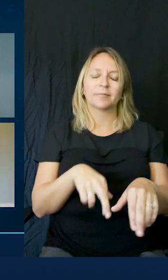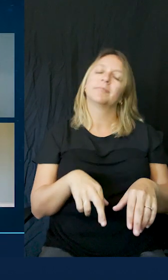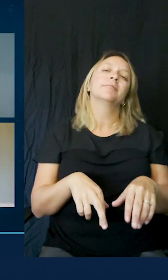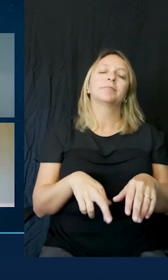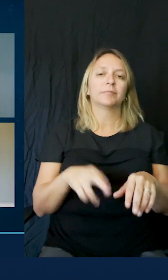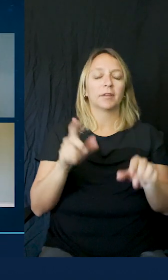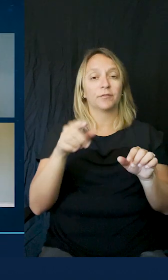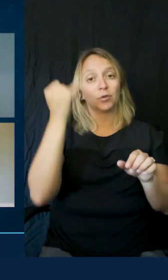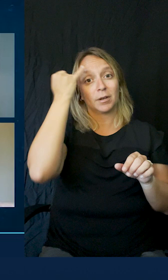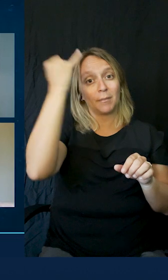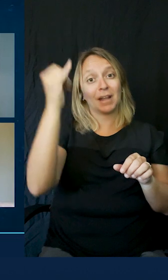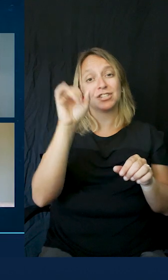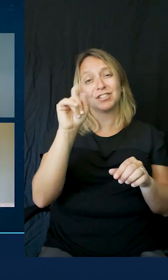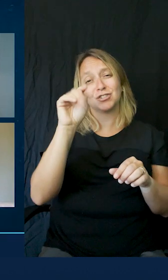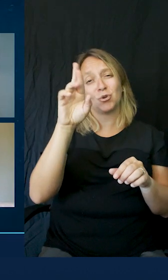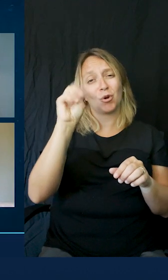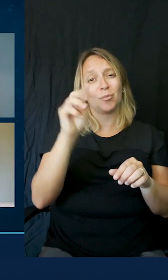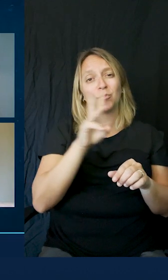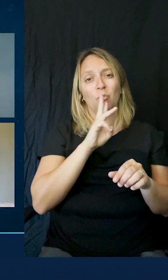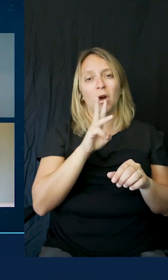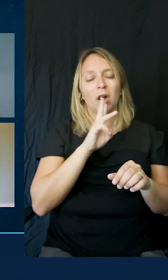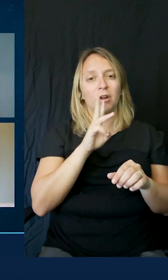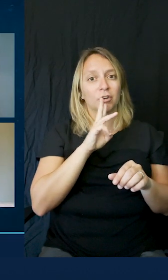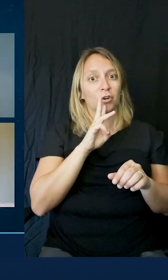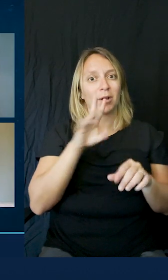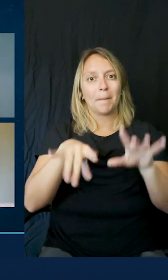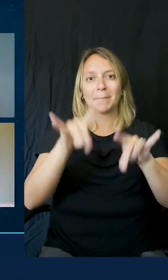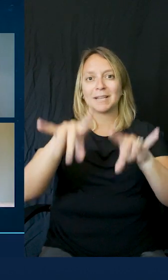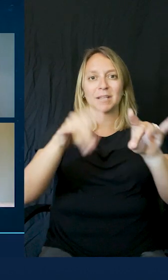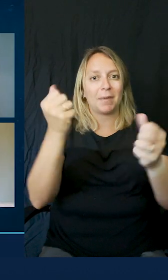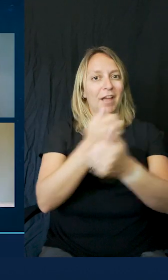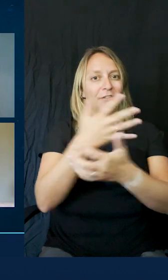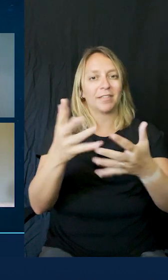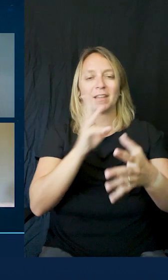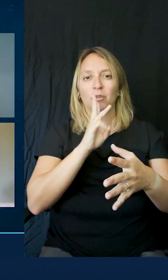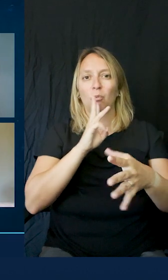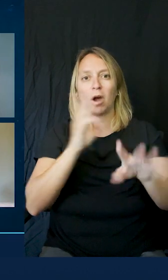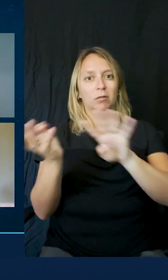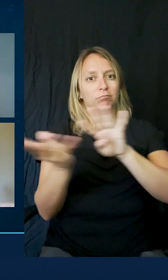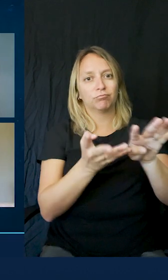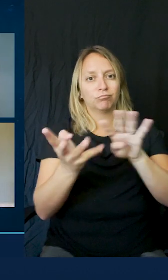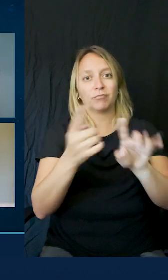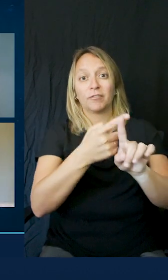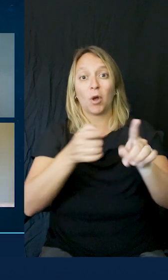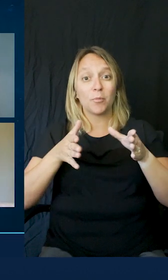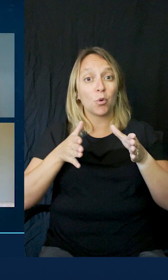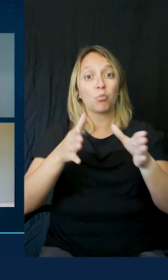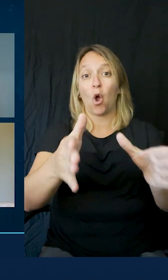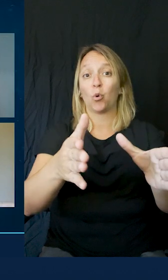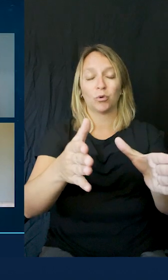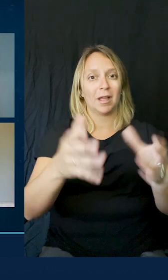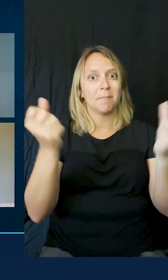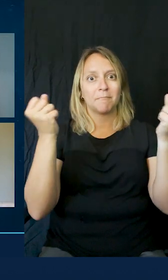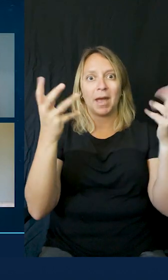stormwater runoff picks up everything that's on the road, and there's thousands of chemicals that wind up